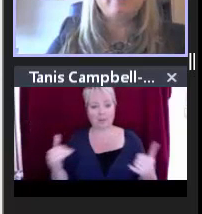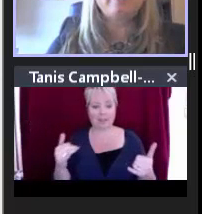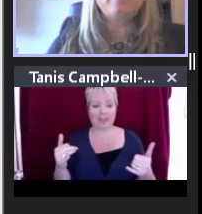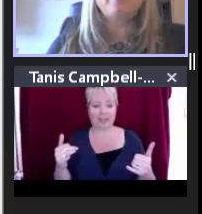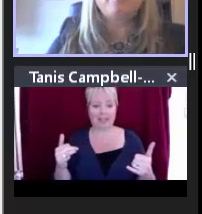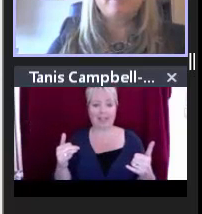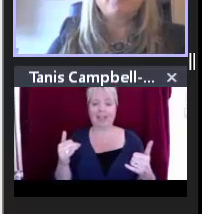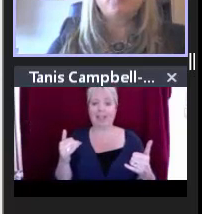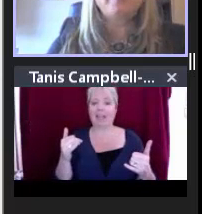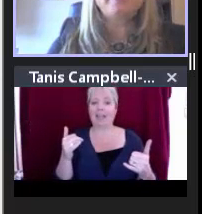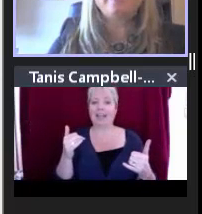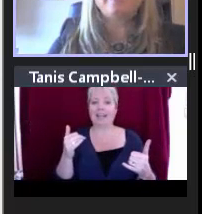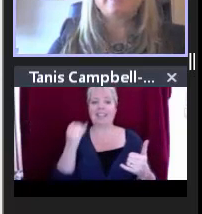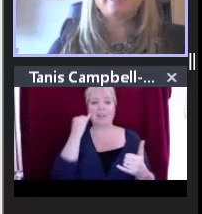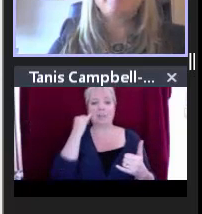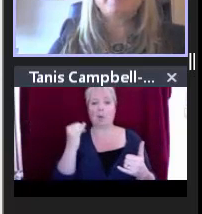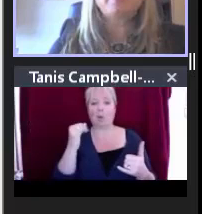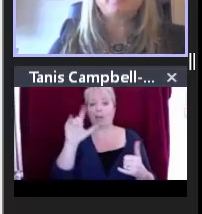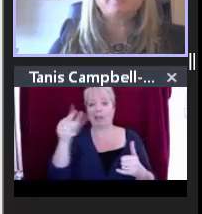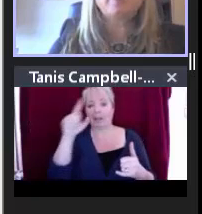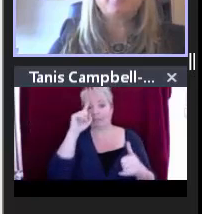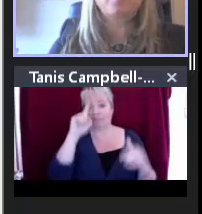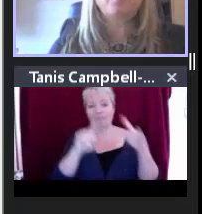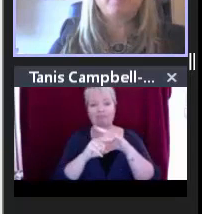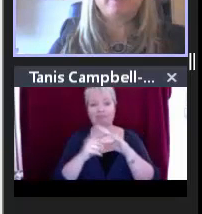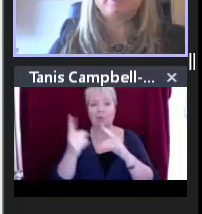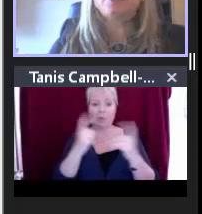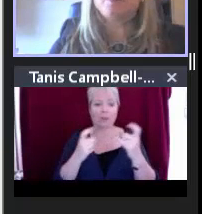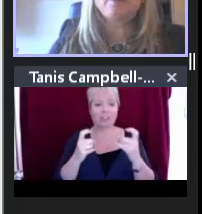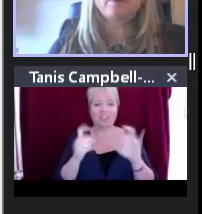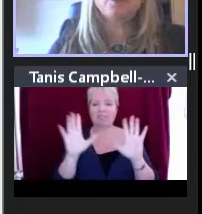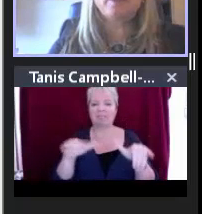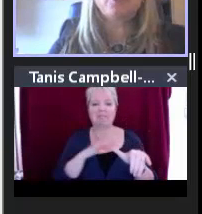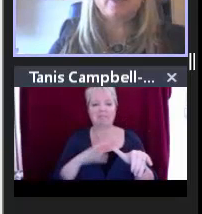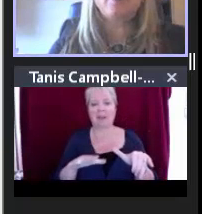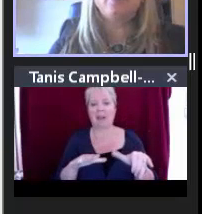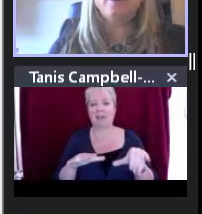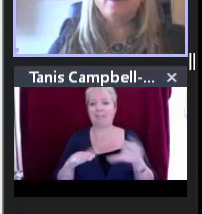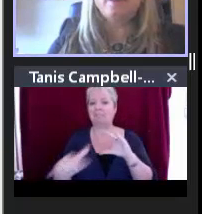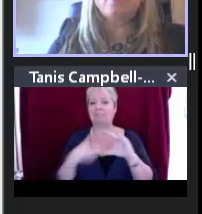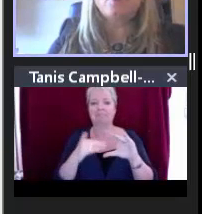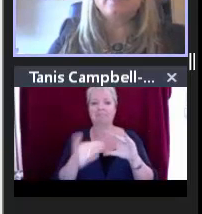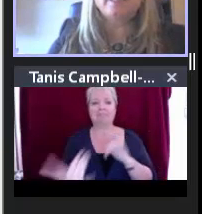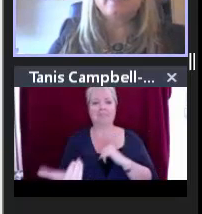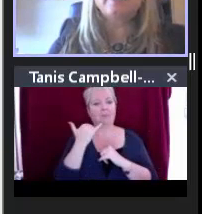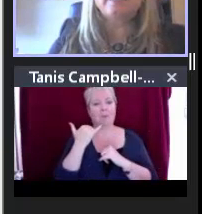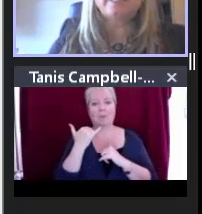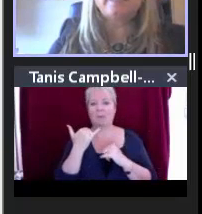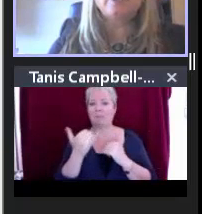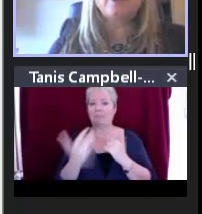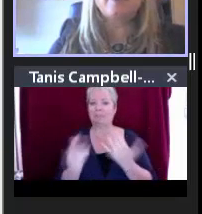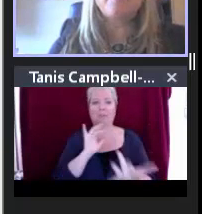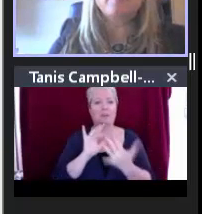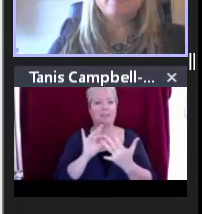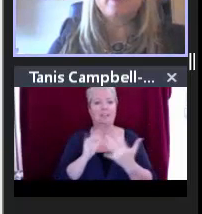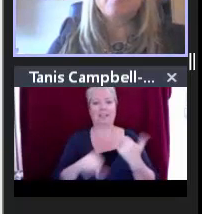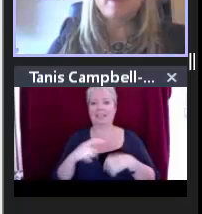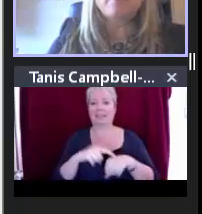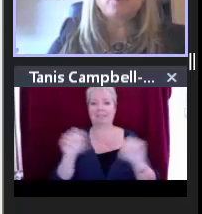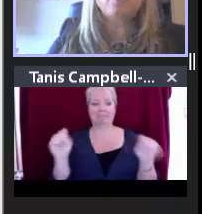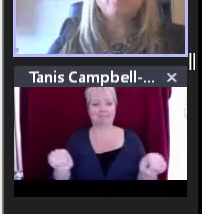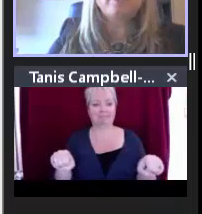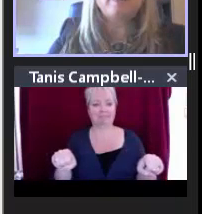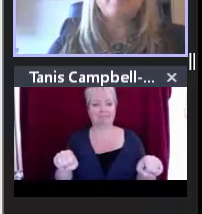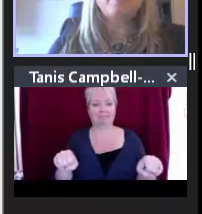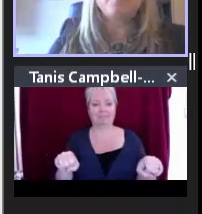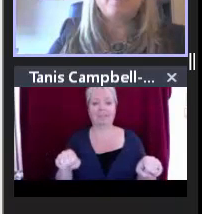got any lingering questions, anything that comes to you down the road, please don't be afraid to reach out and contact us at any time. We